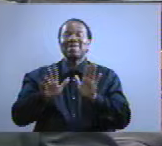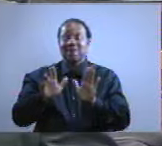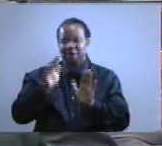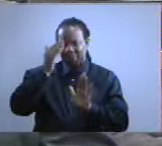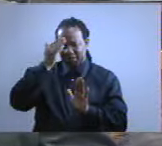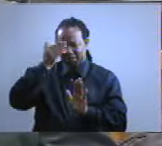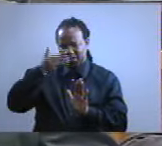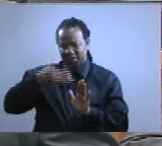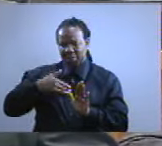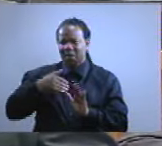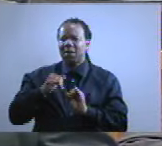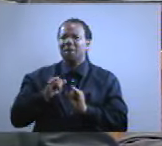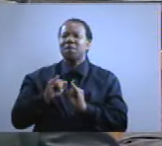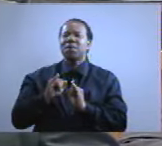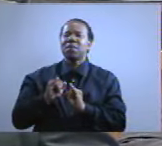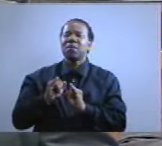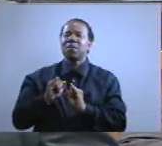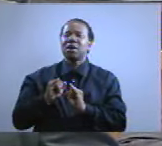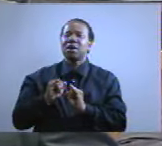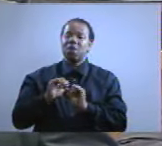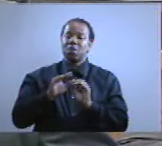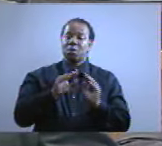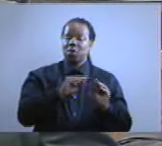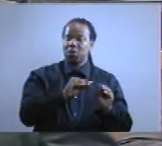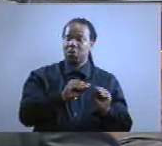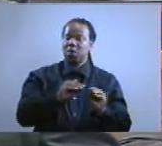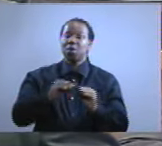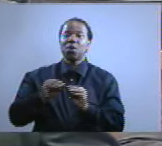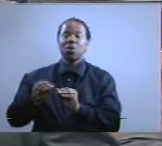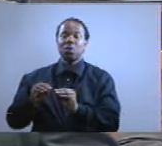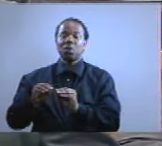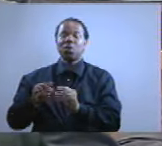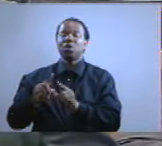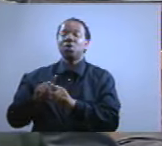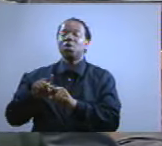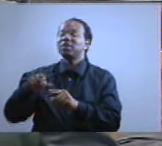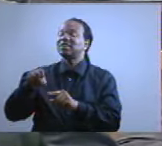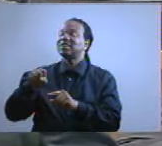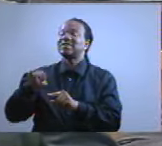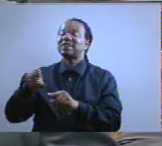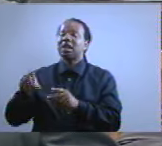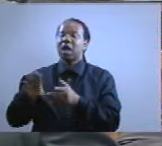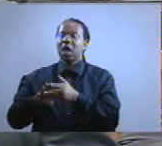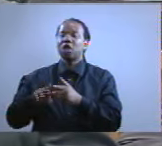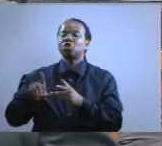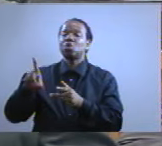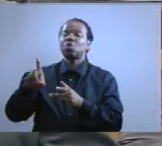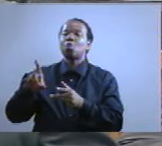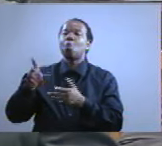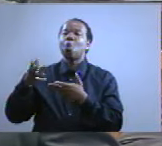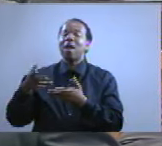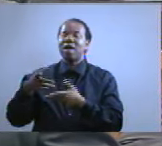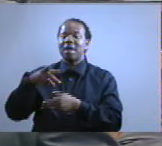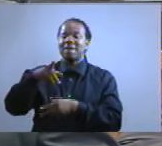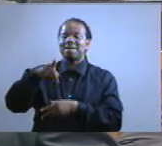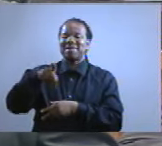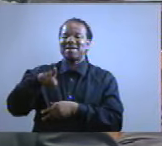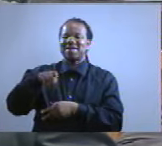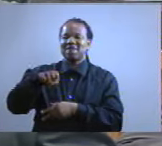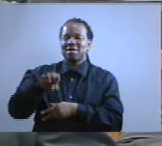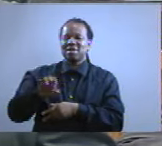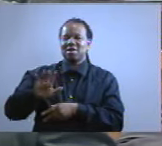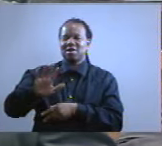critical condition were transferred to Doranginza and Cecilia Makiwana hospitals in Port Elizabeth and East